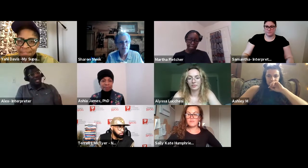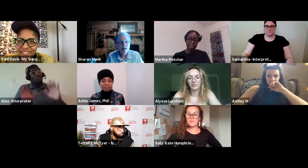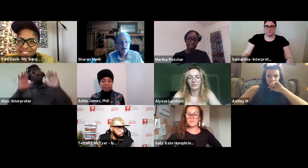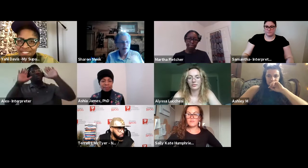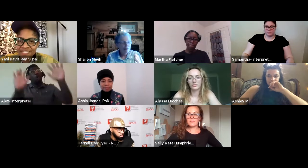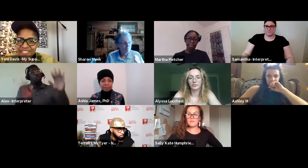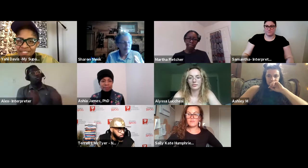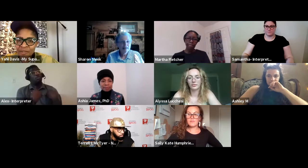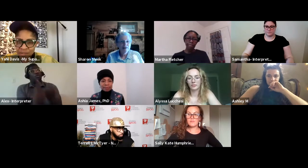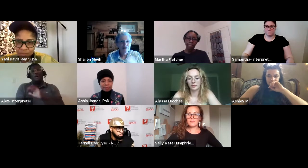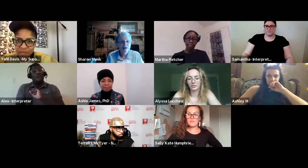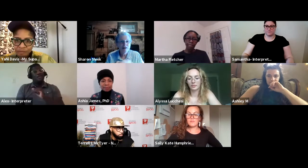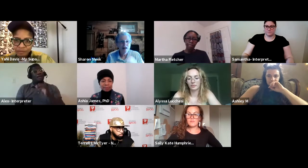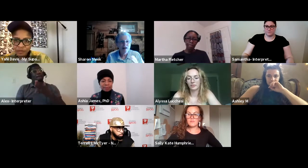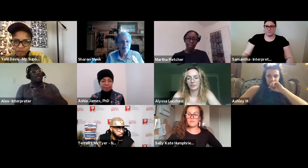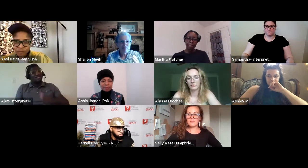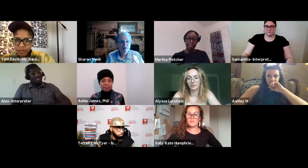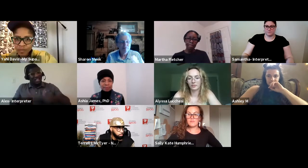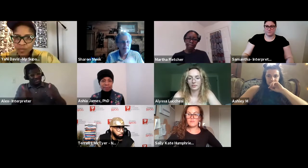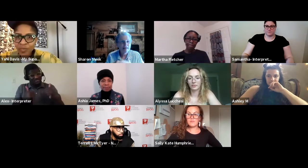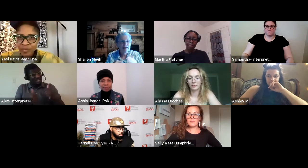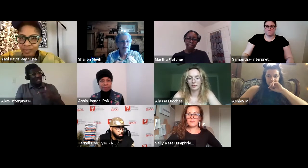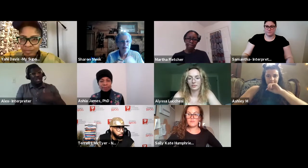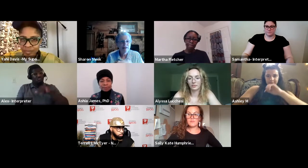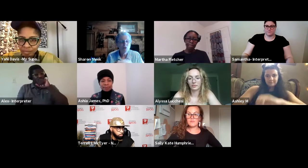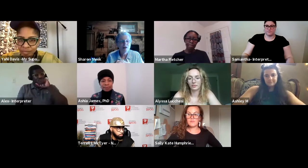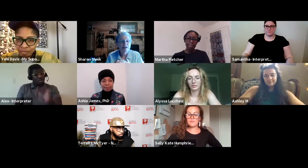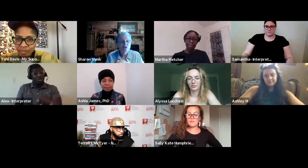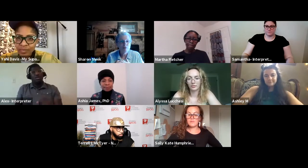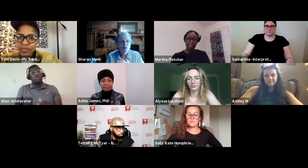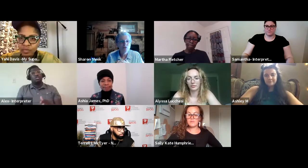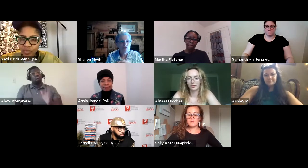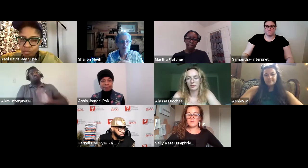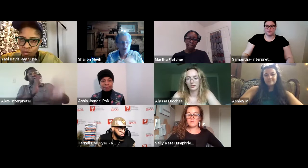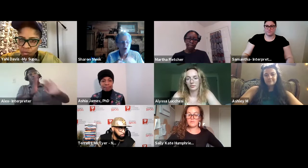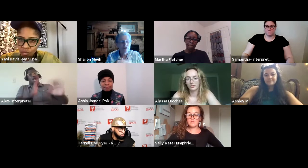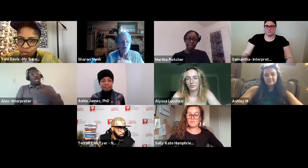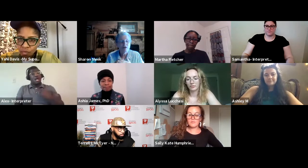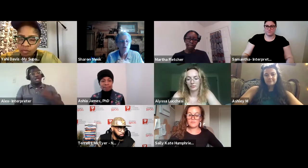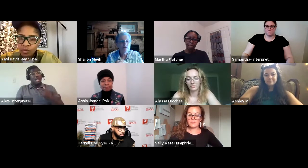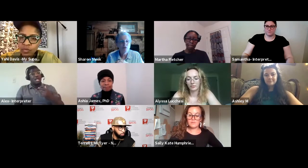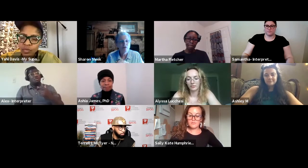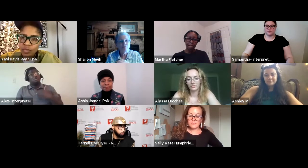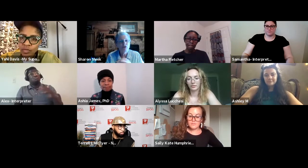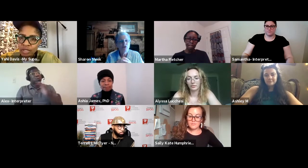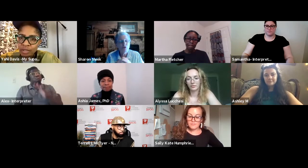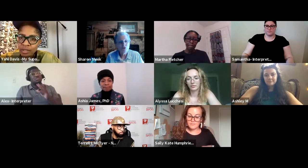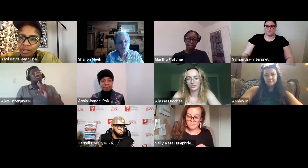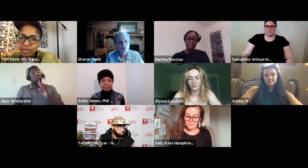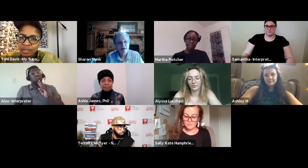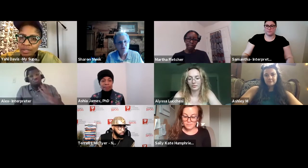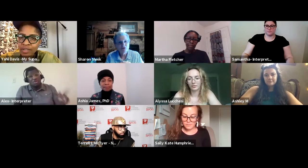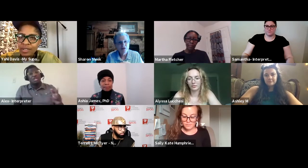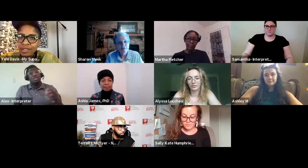lifetime. Back in the late 20s, we moved up, early 20s, we moved up to the North